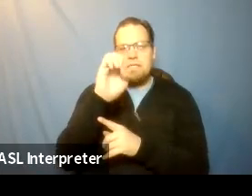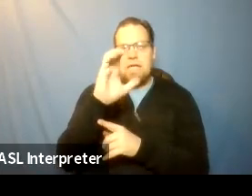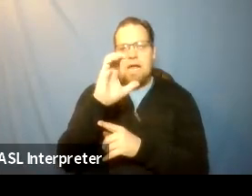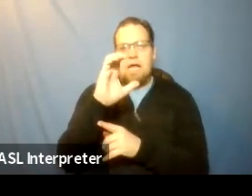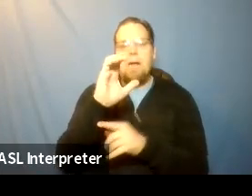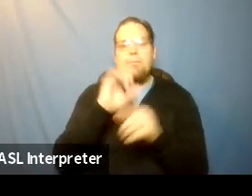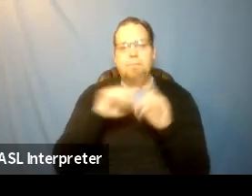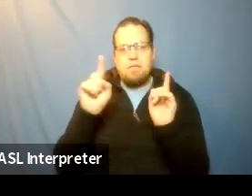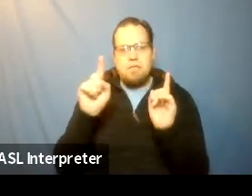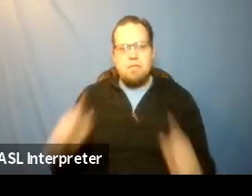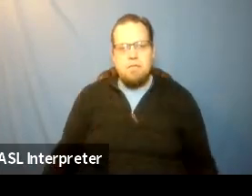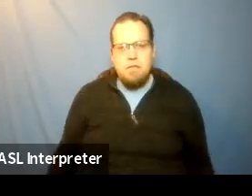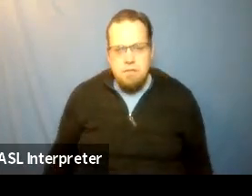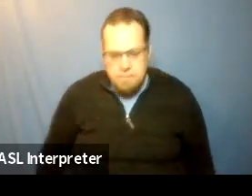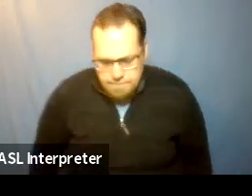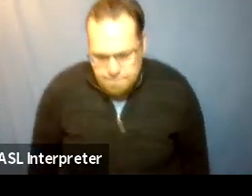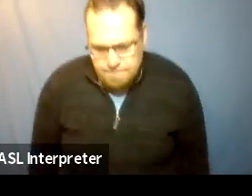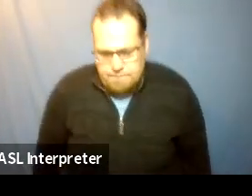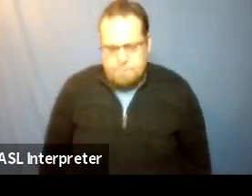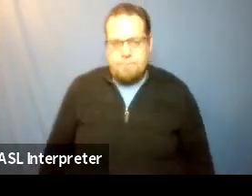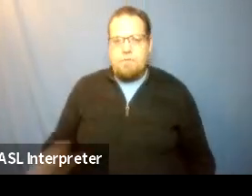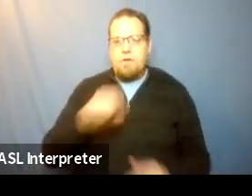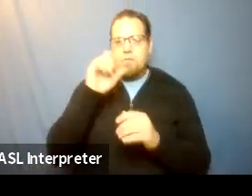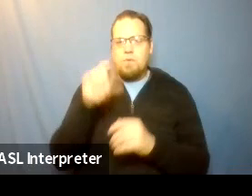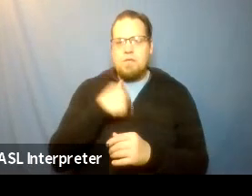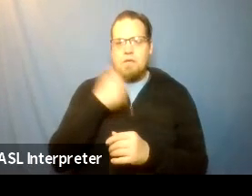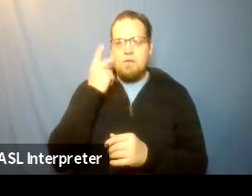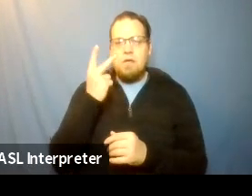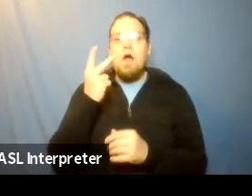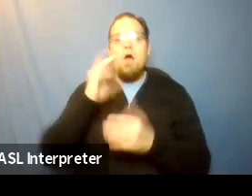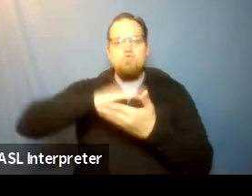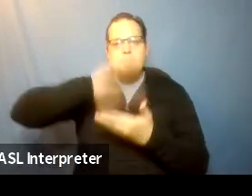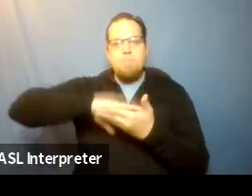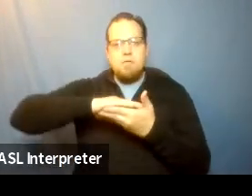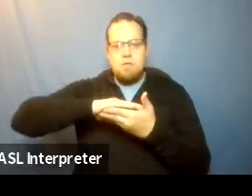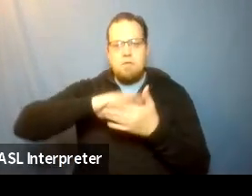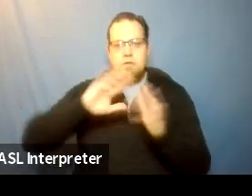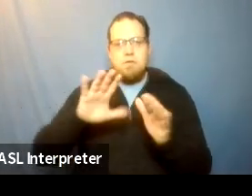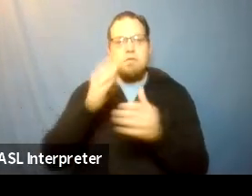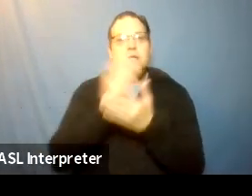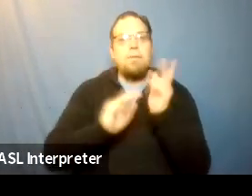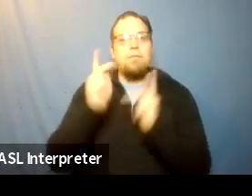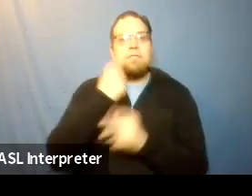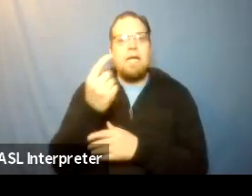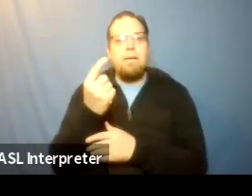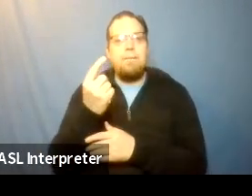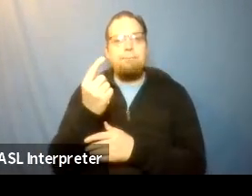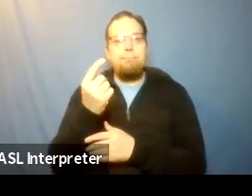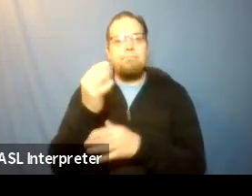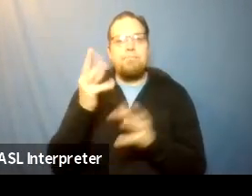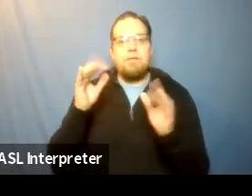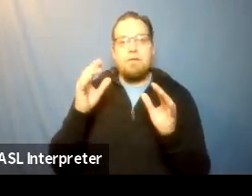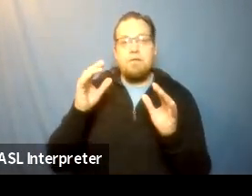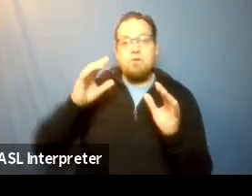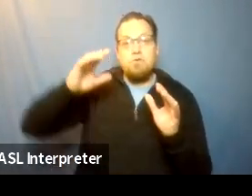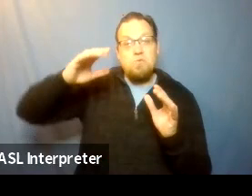But what was the other question I saw in here? Oh, Chromebooks. Some people say, is it too late